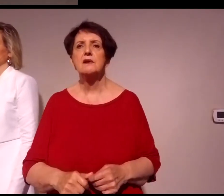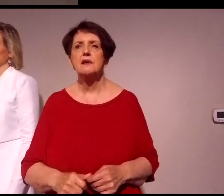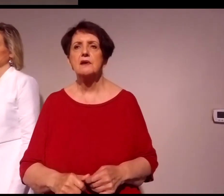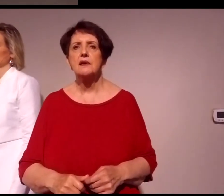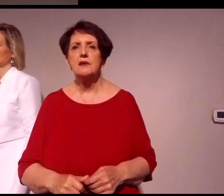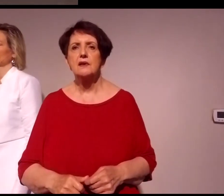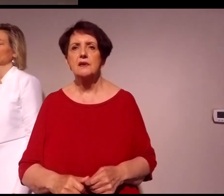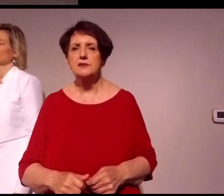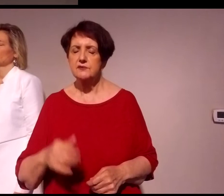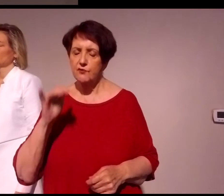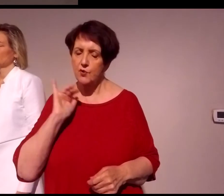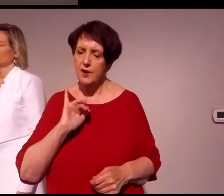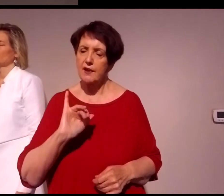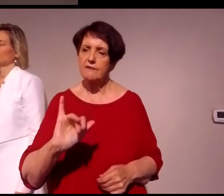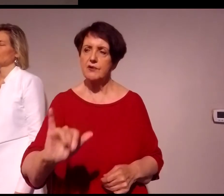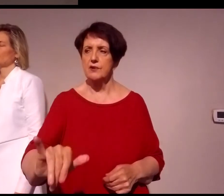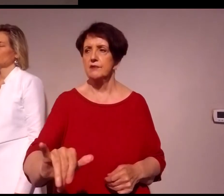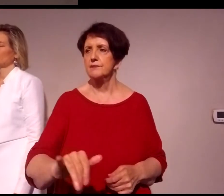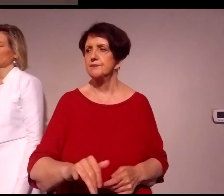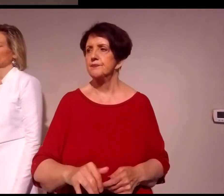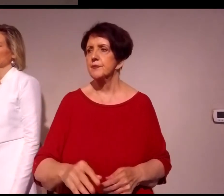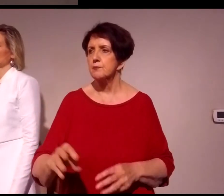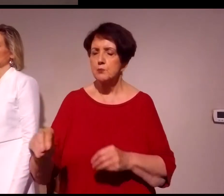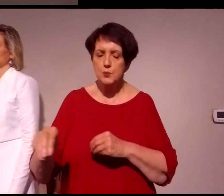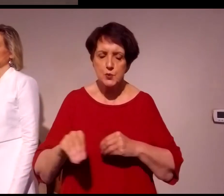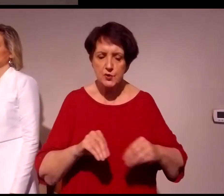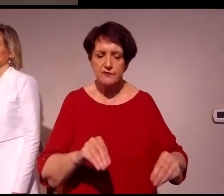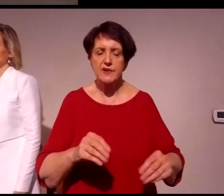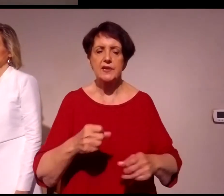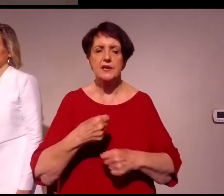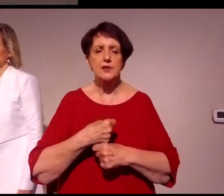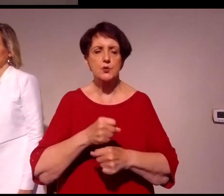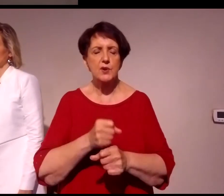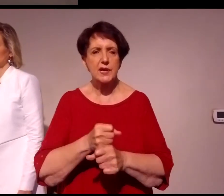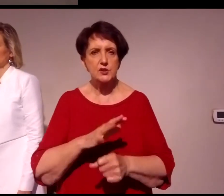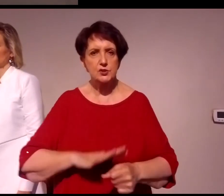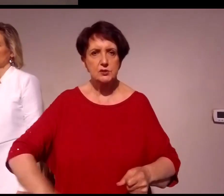And it is forever, moving in creation.